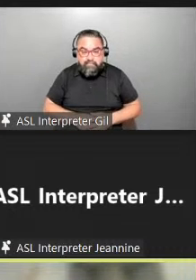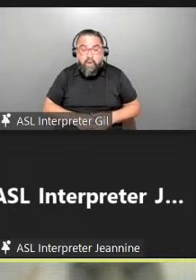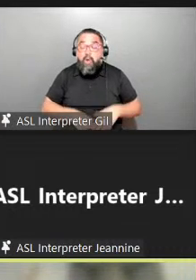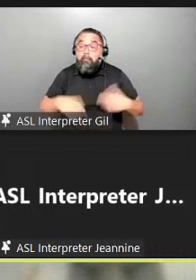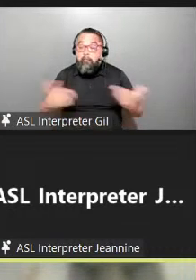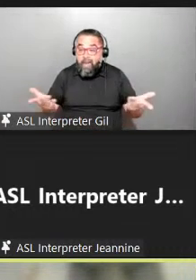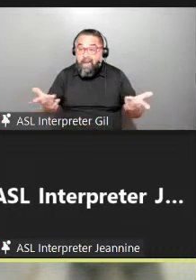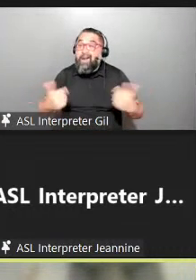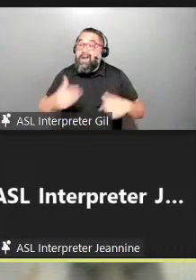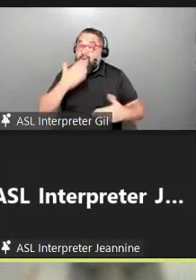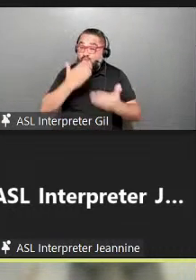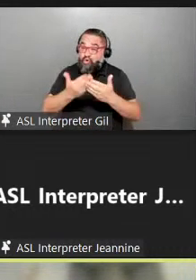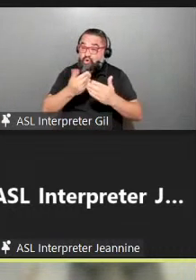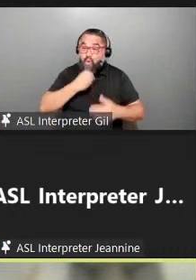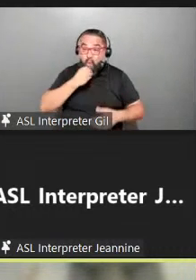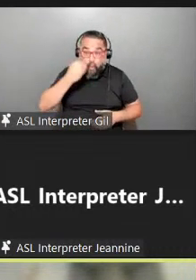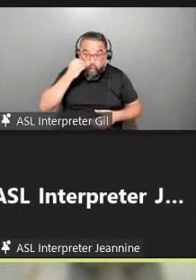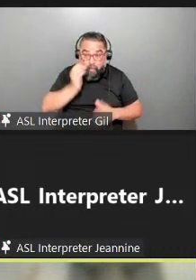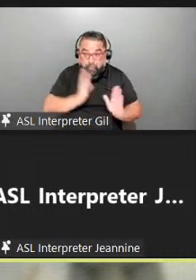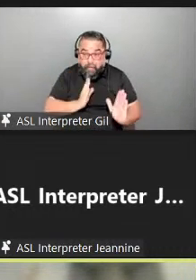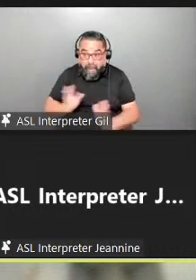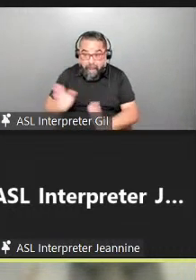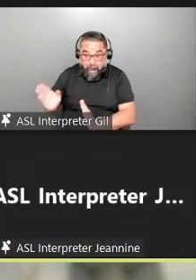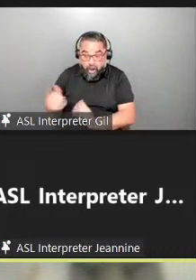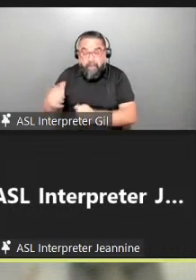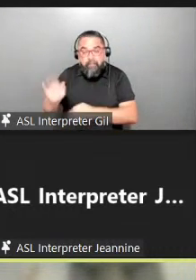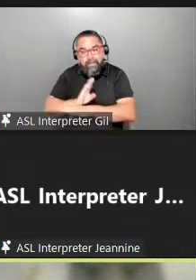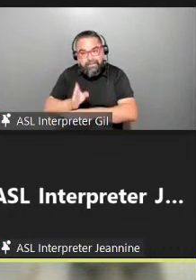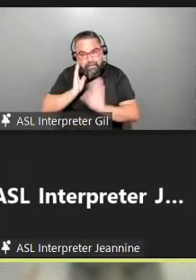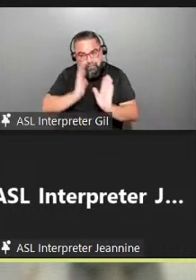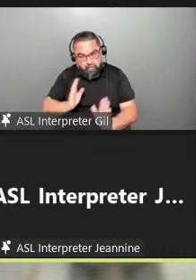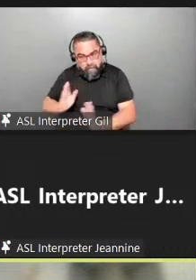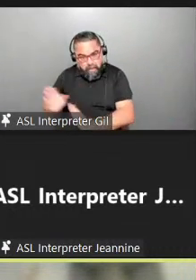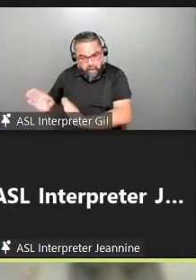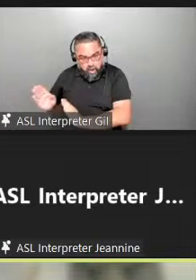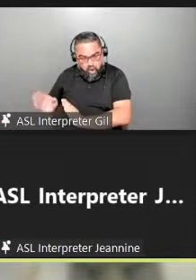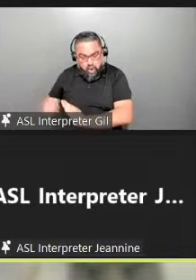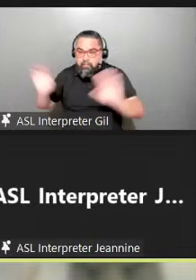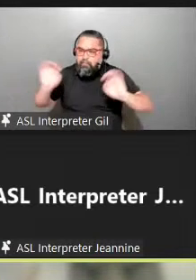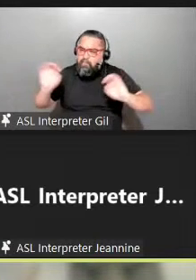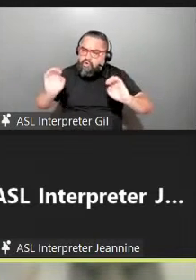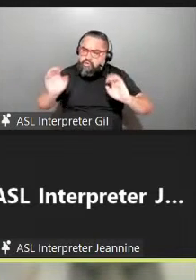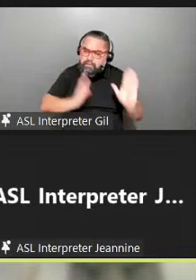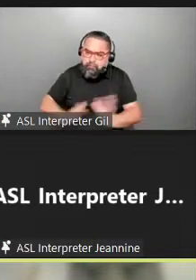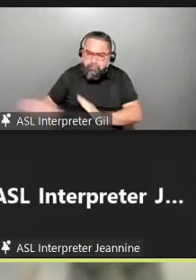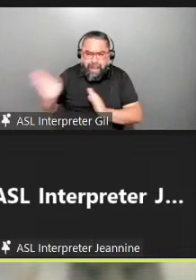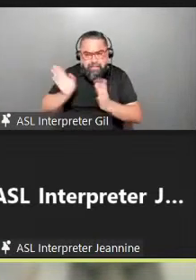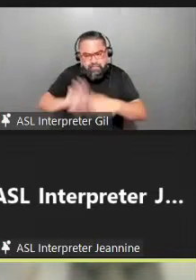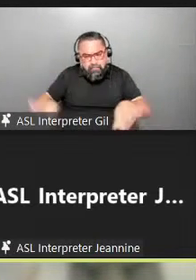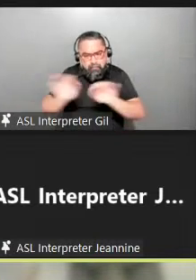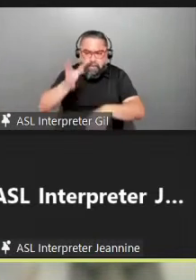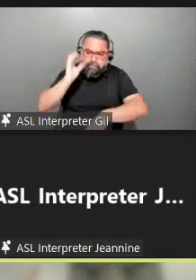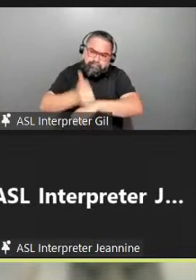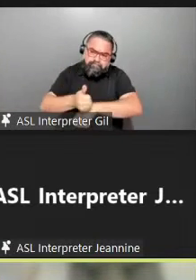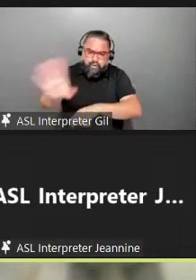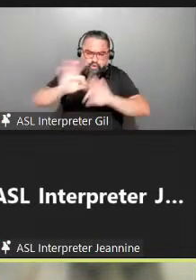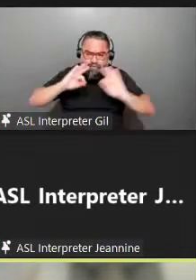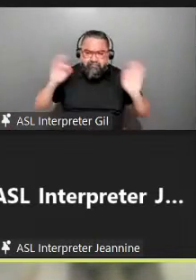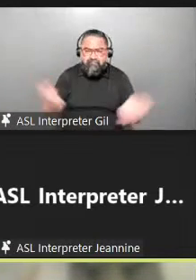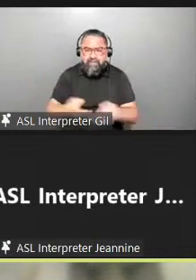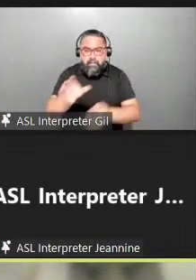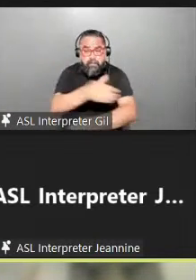has emergency plans for a major earthquake. Empower yourself and your family. Be prepared.